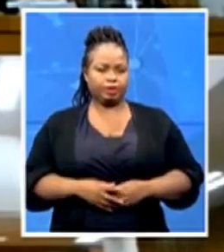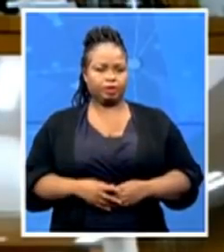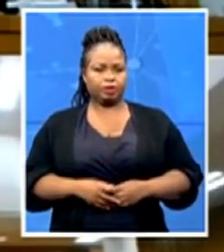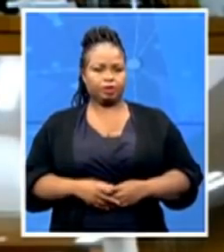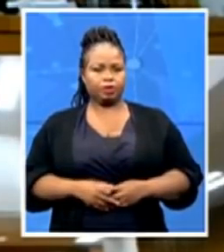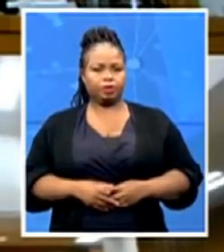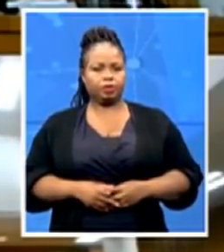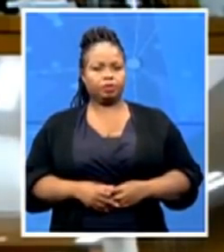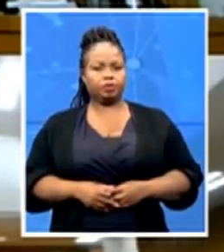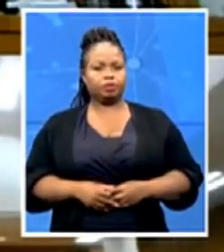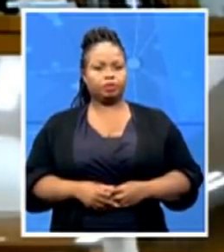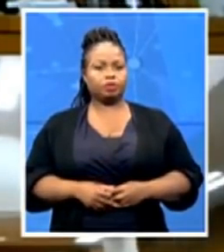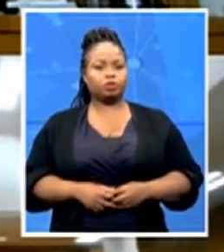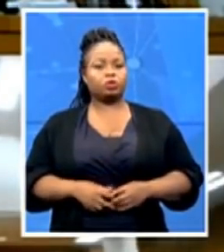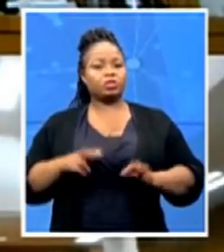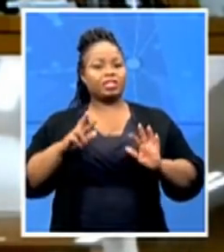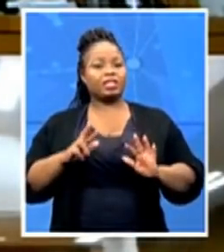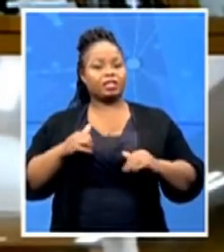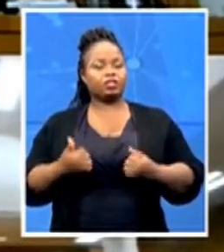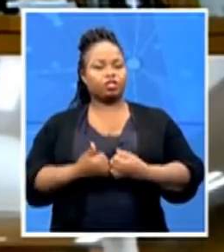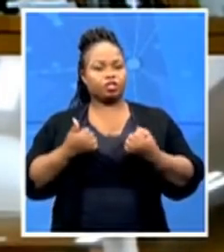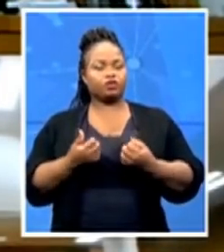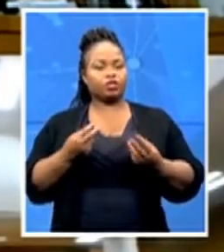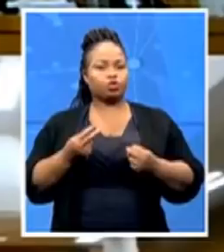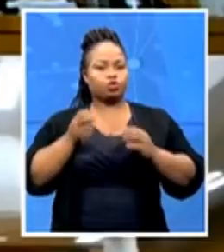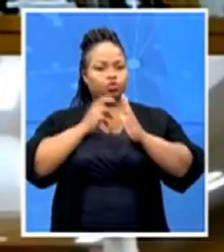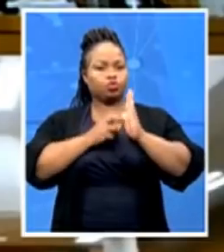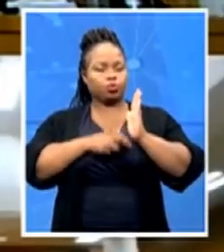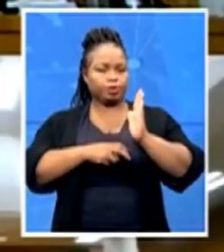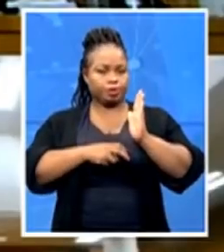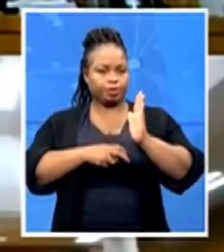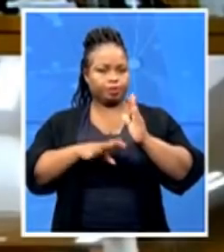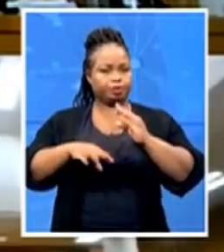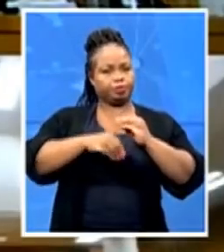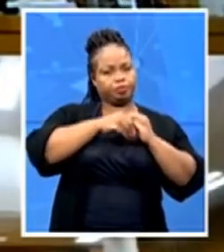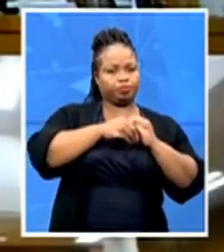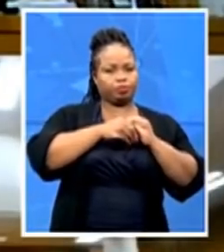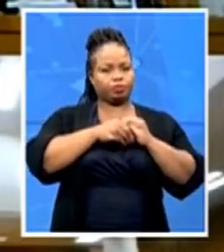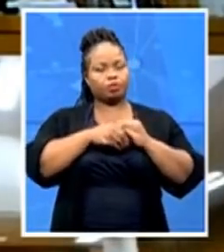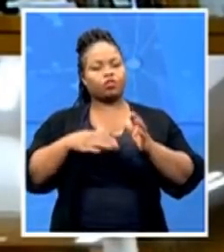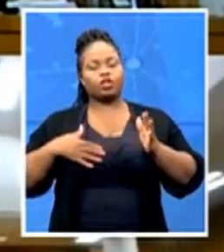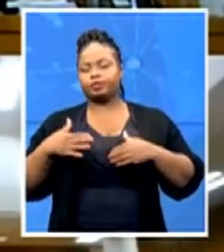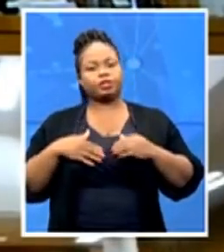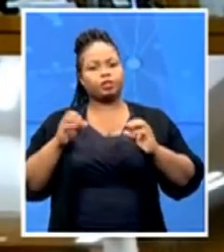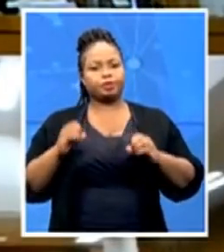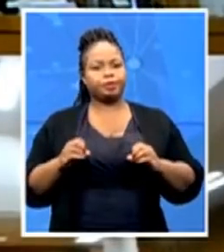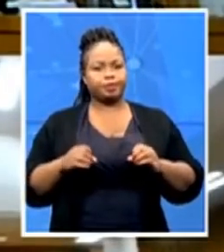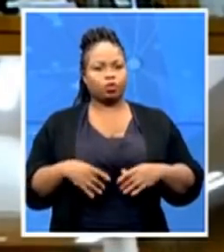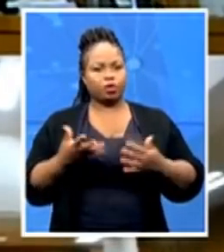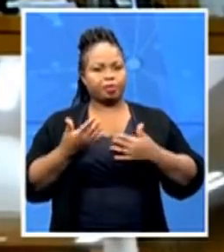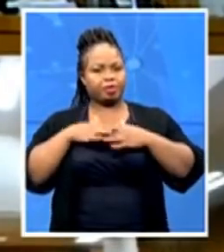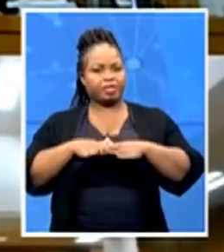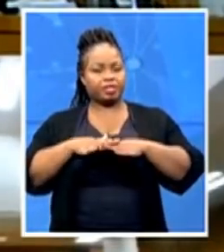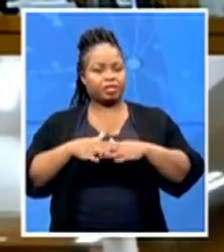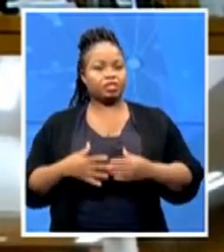rules, and I'm sticking just to challenges to the new rules rather than to their administration or implementation, is they do not provide for